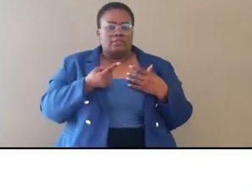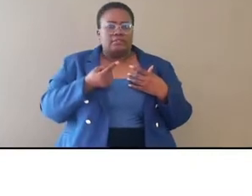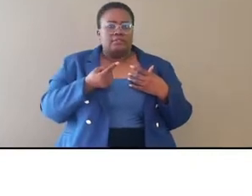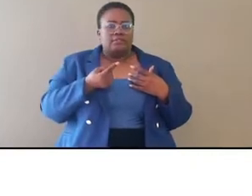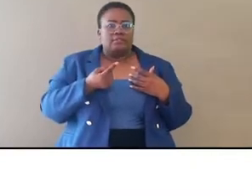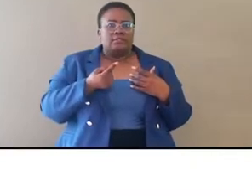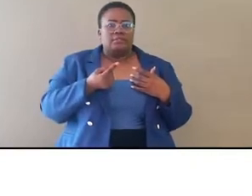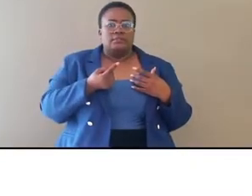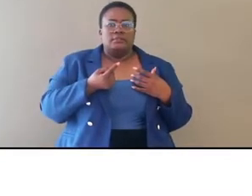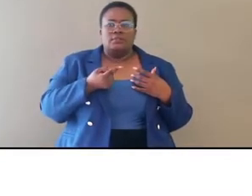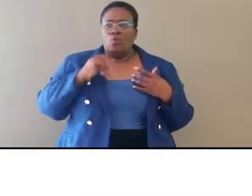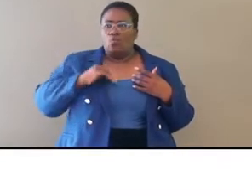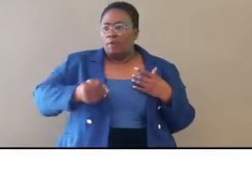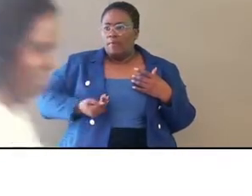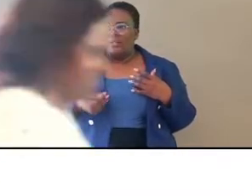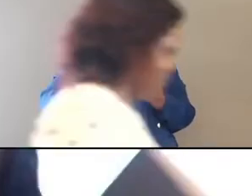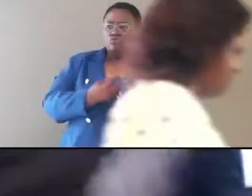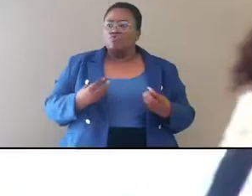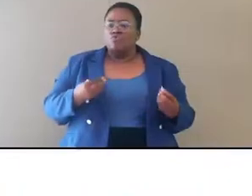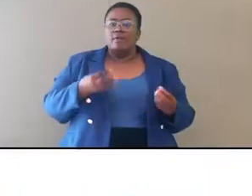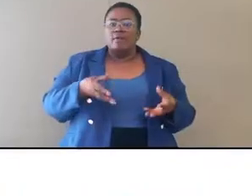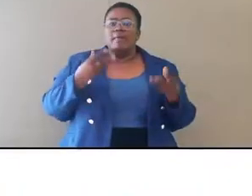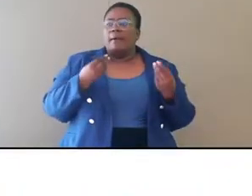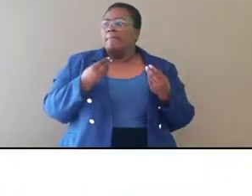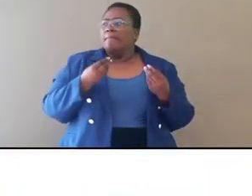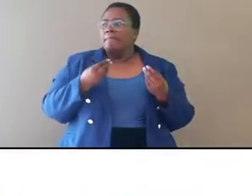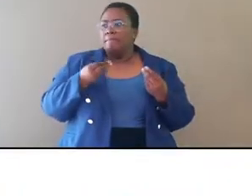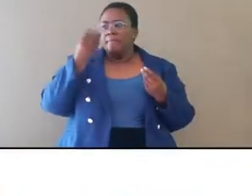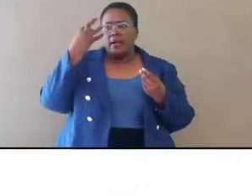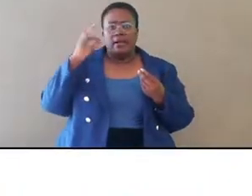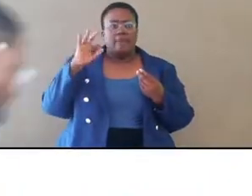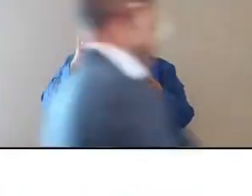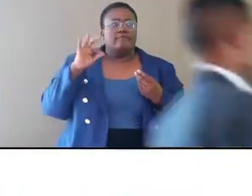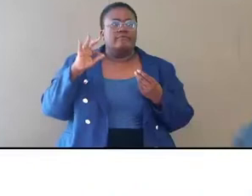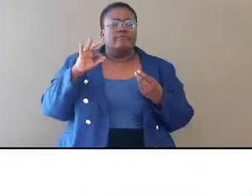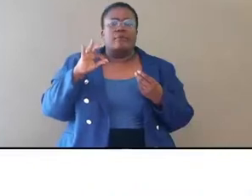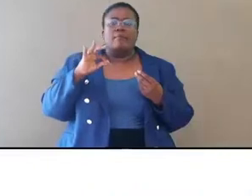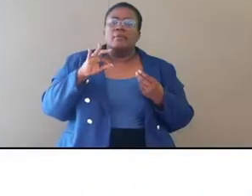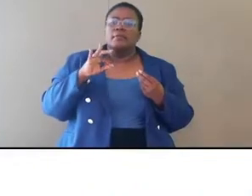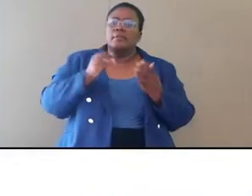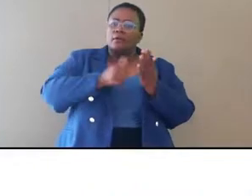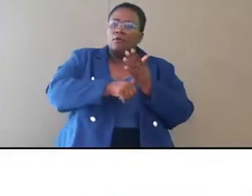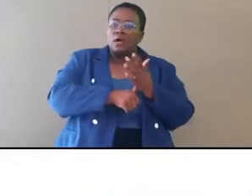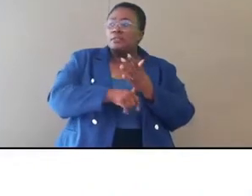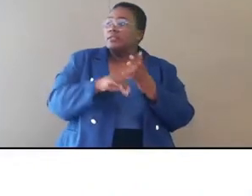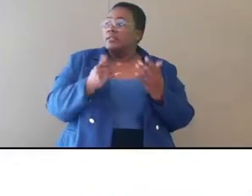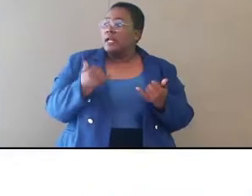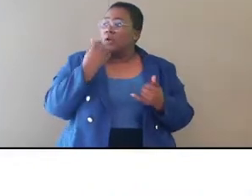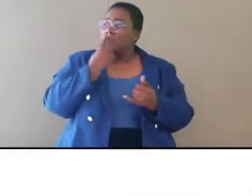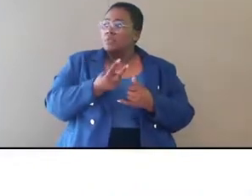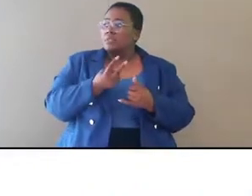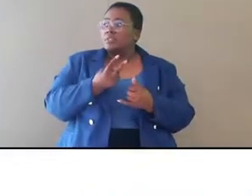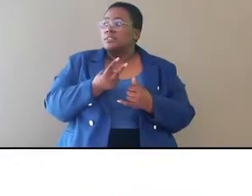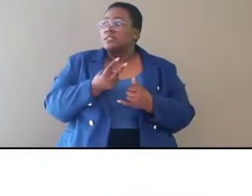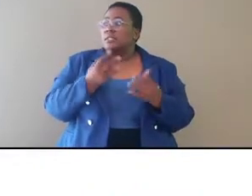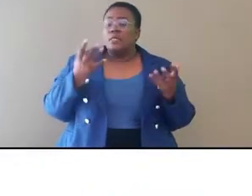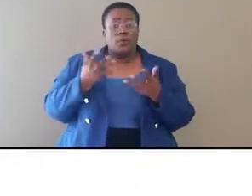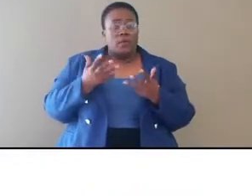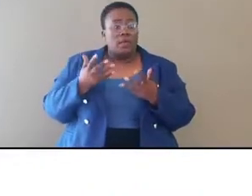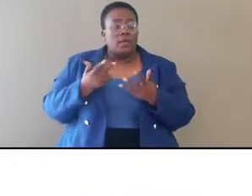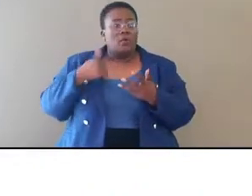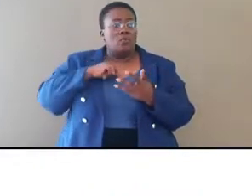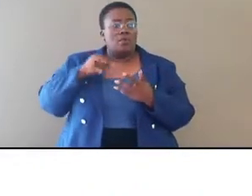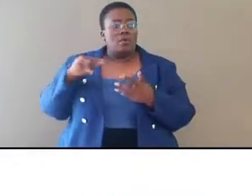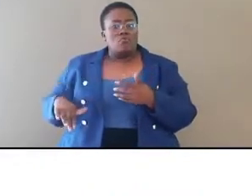you know, women and children receiving state maintenance grant. But now, when we see where we are, we have grown up,